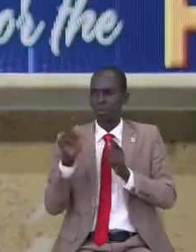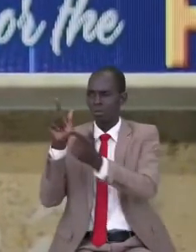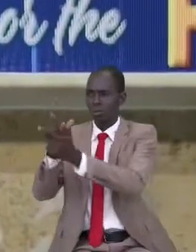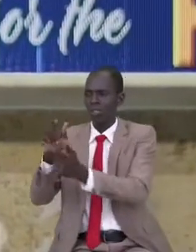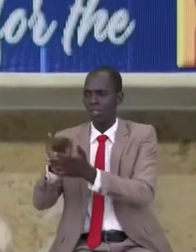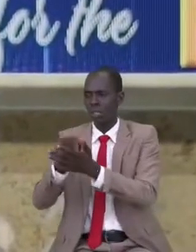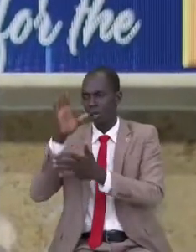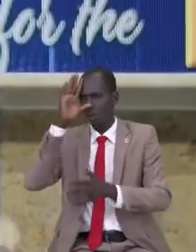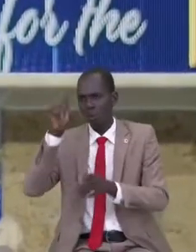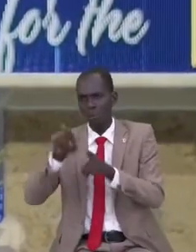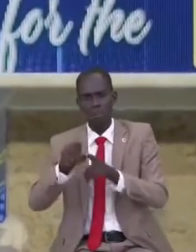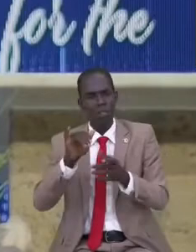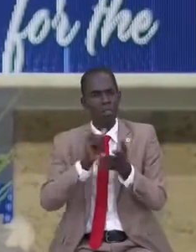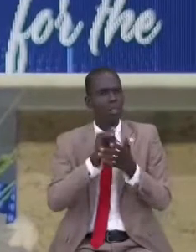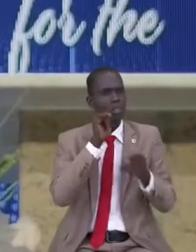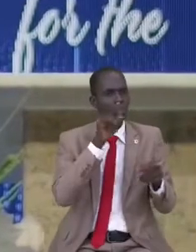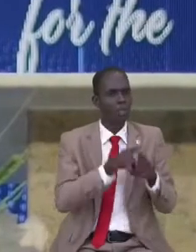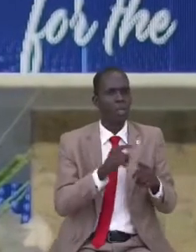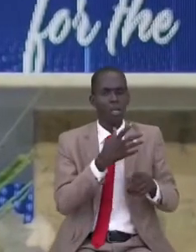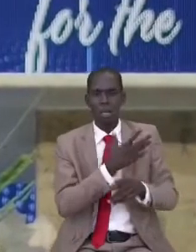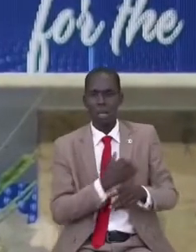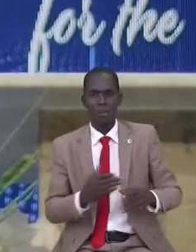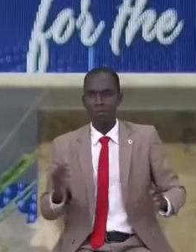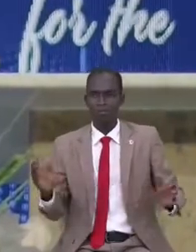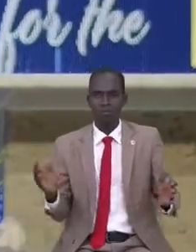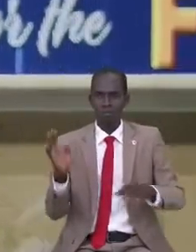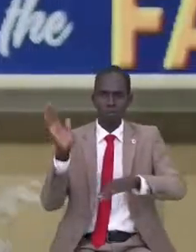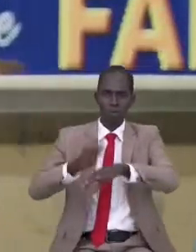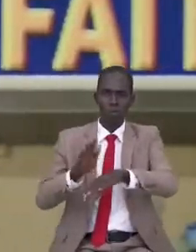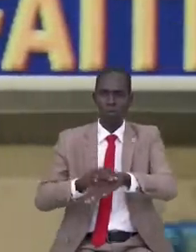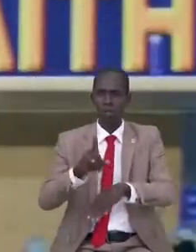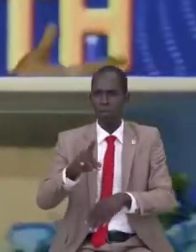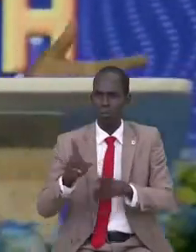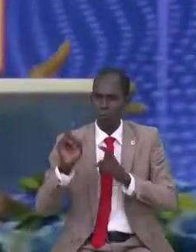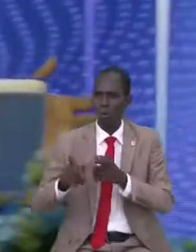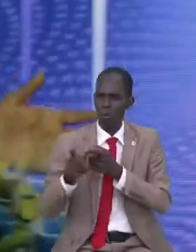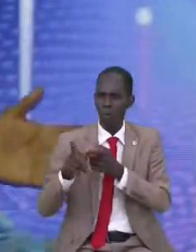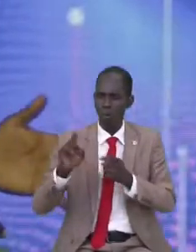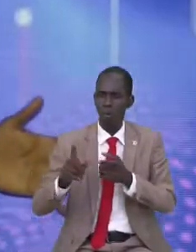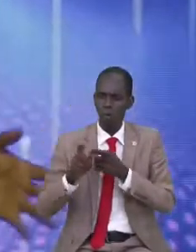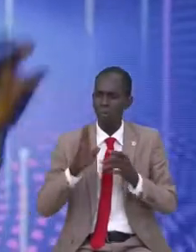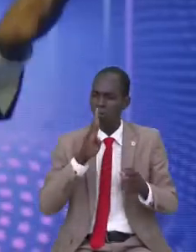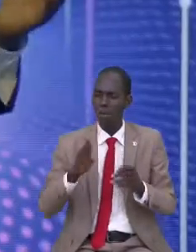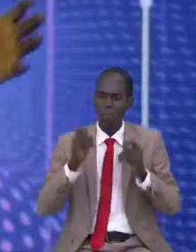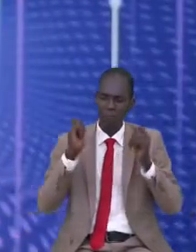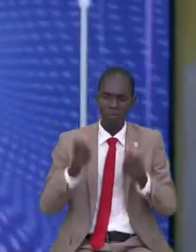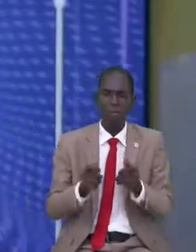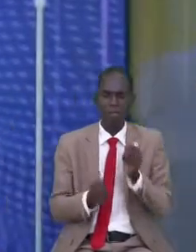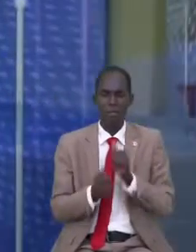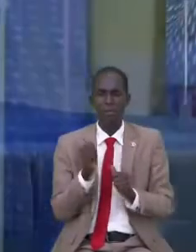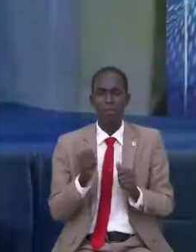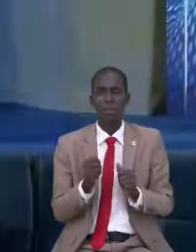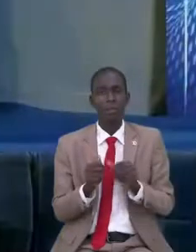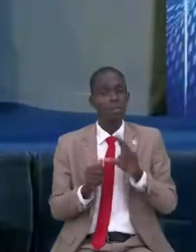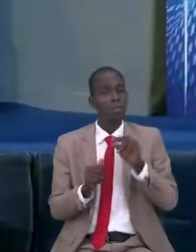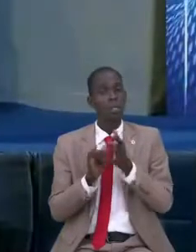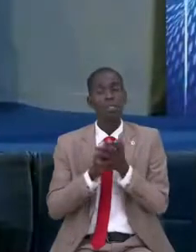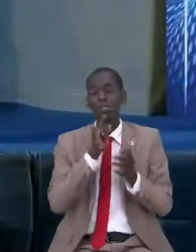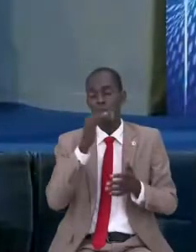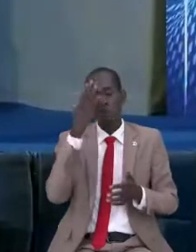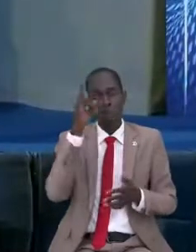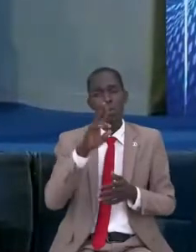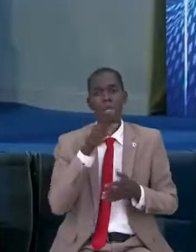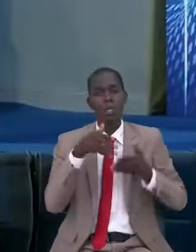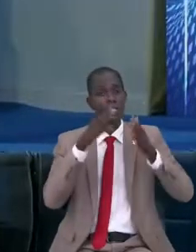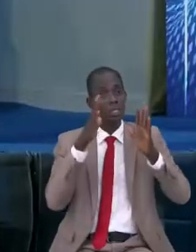that sister, and club them on the head. Run. Be faster. That's not why you are a leader. A leader